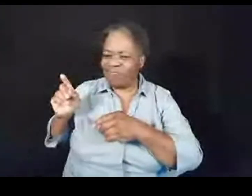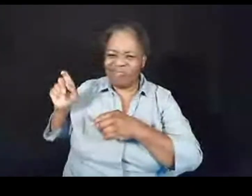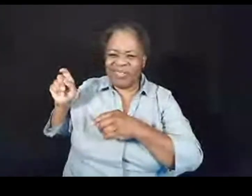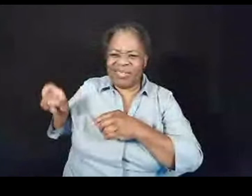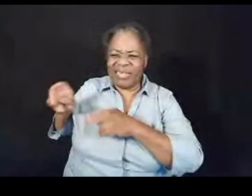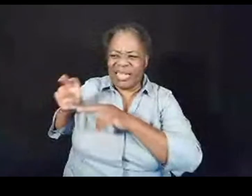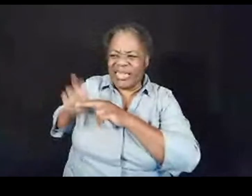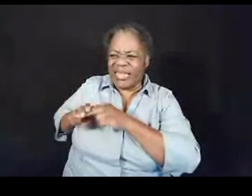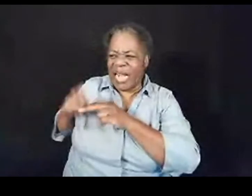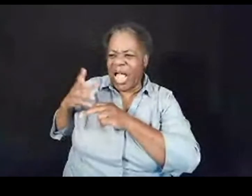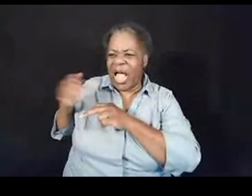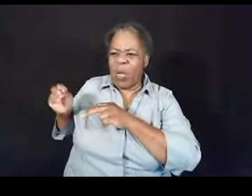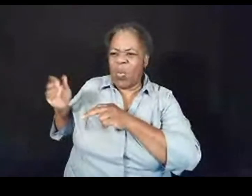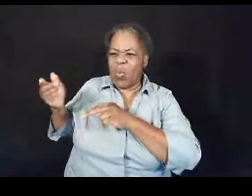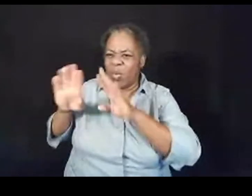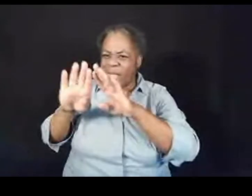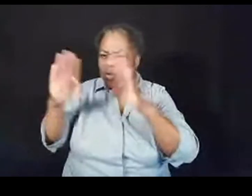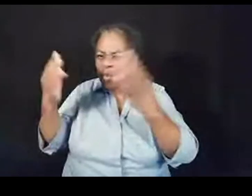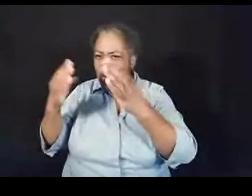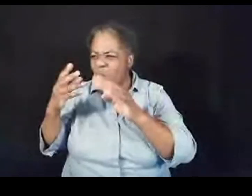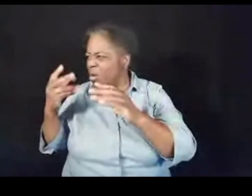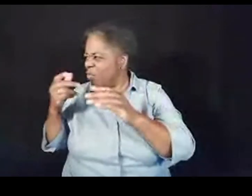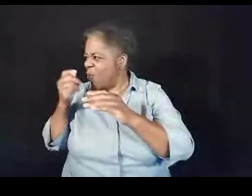suggesting that he watch through the open door.